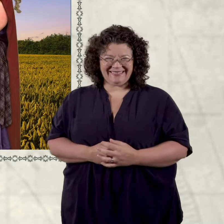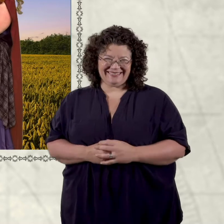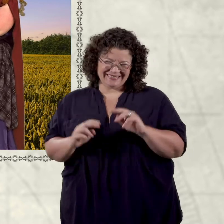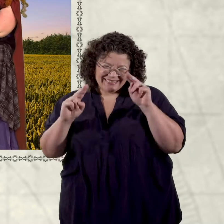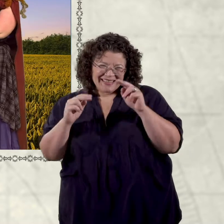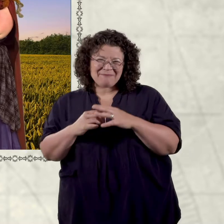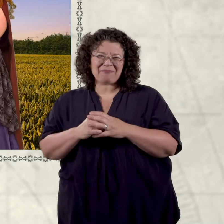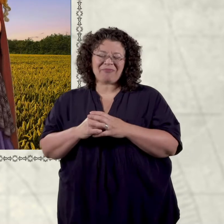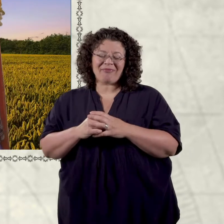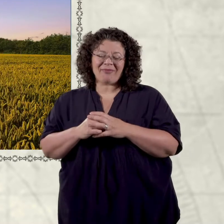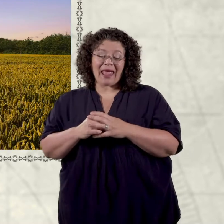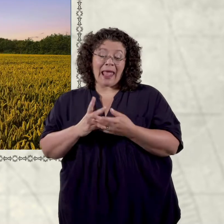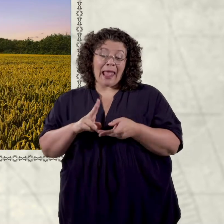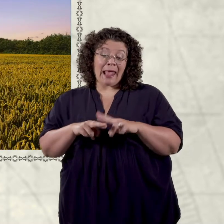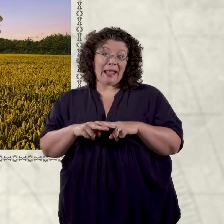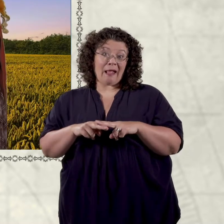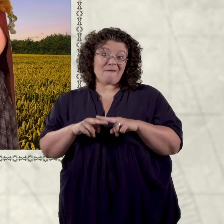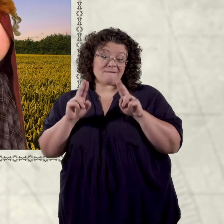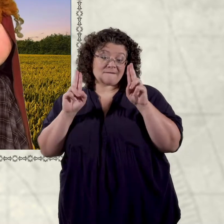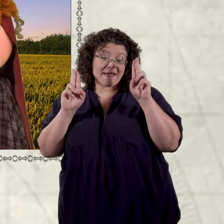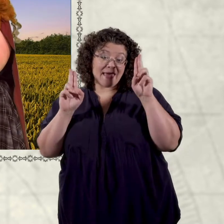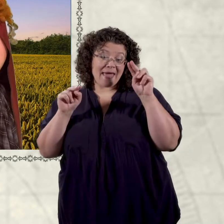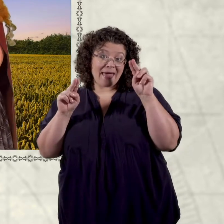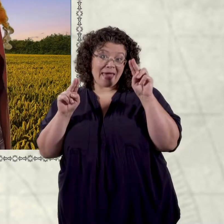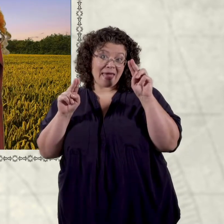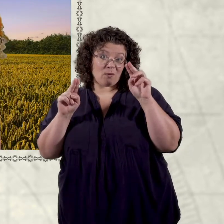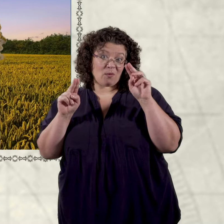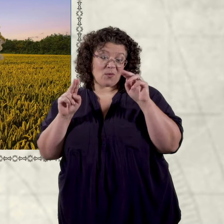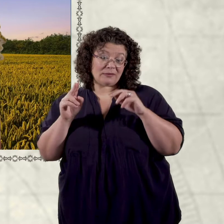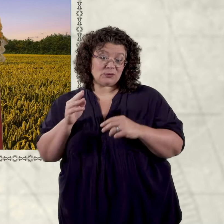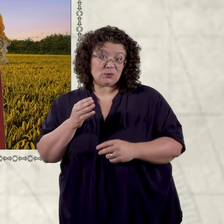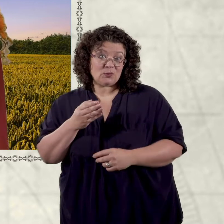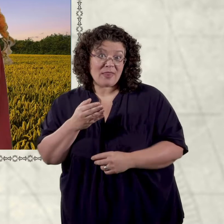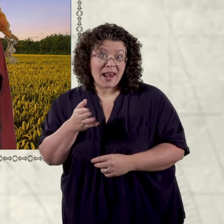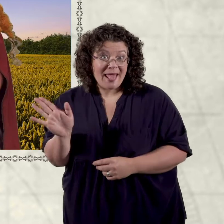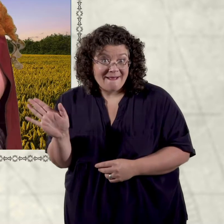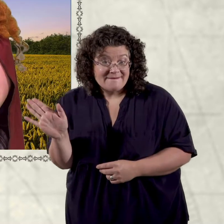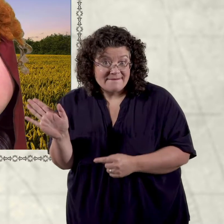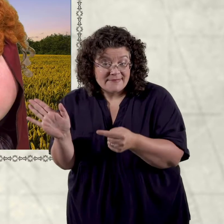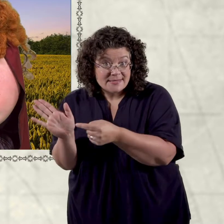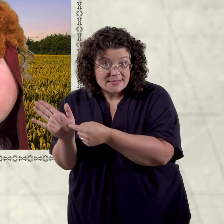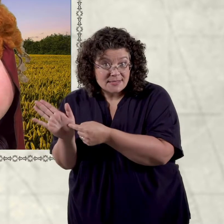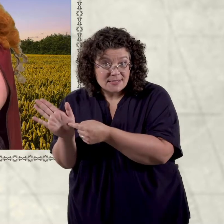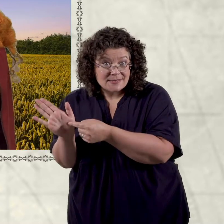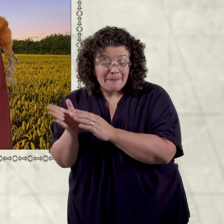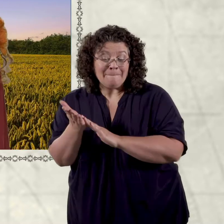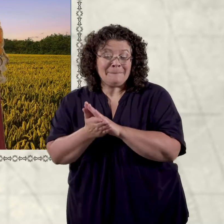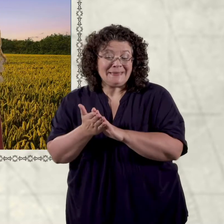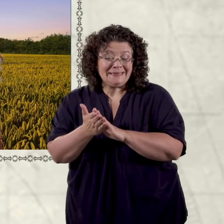Come on. If the hare went to the left,